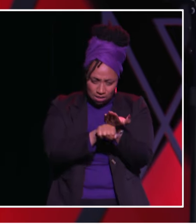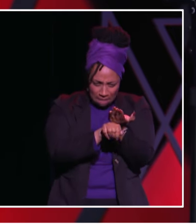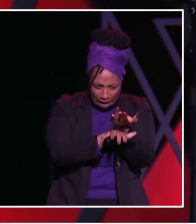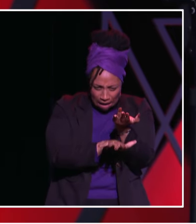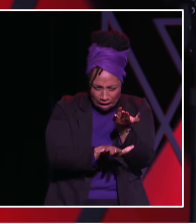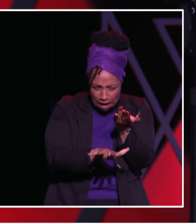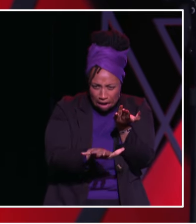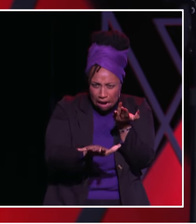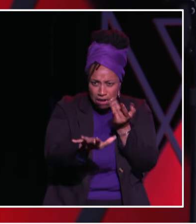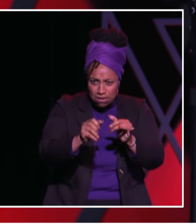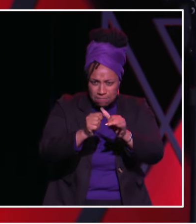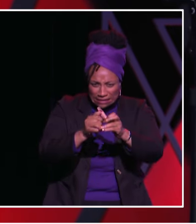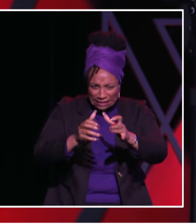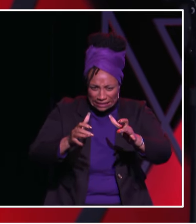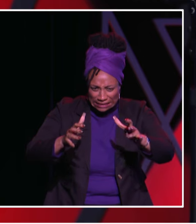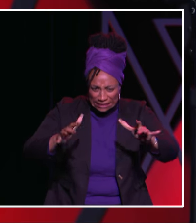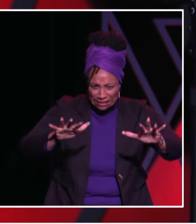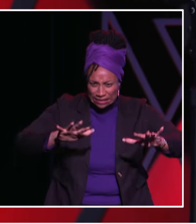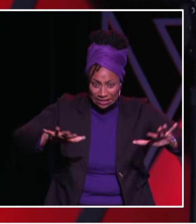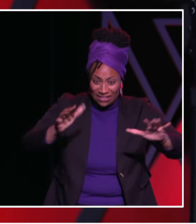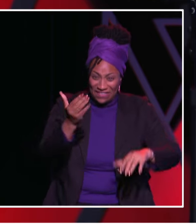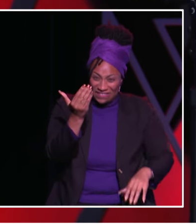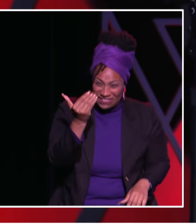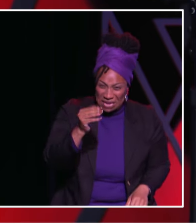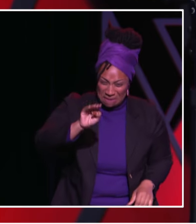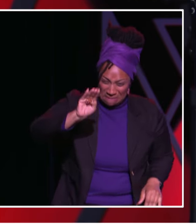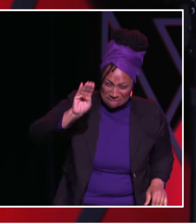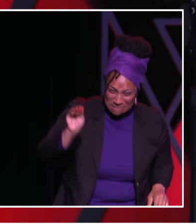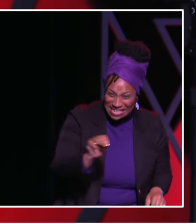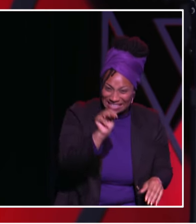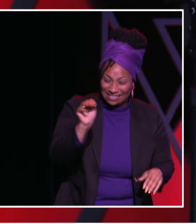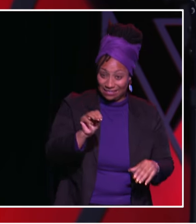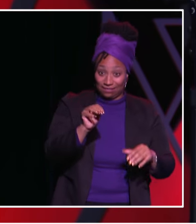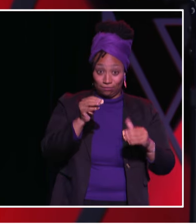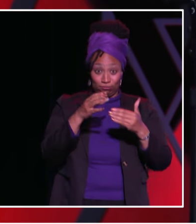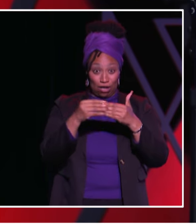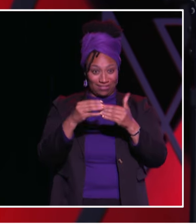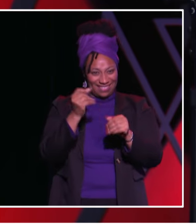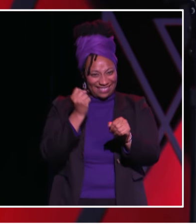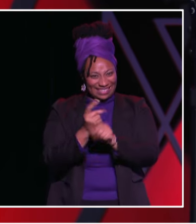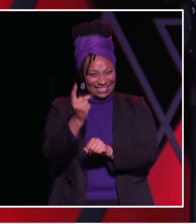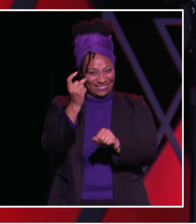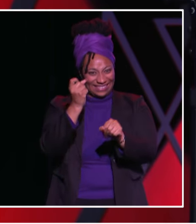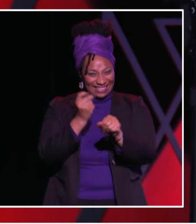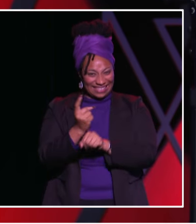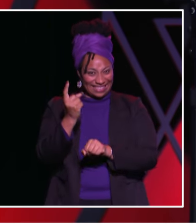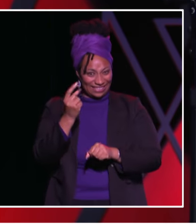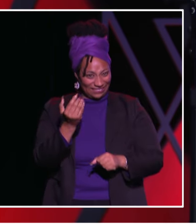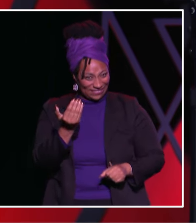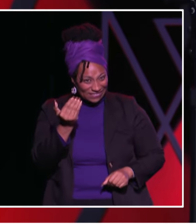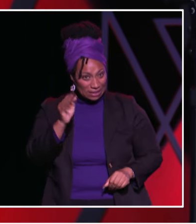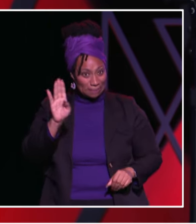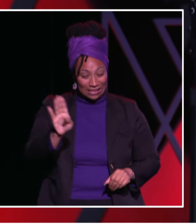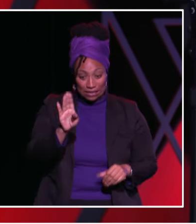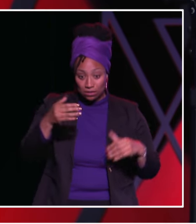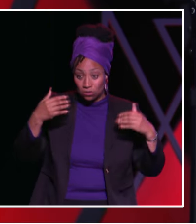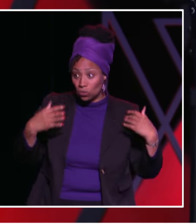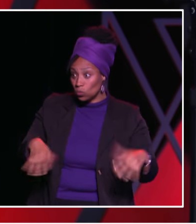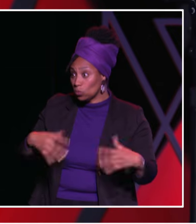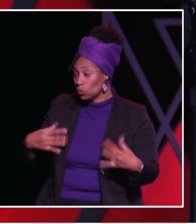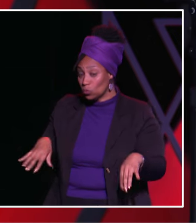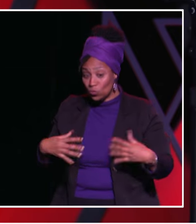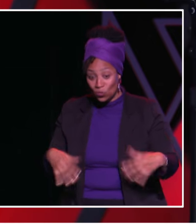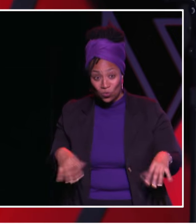$15 billion every single year. So as we close out this